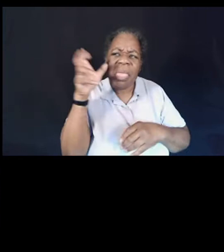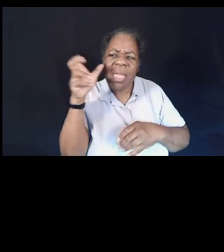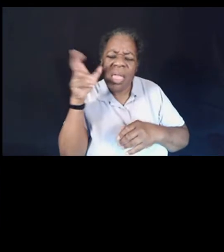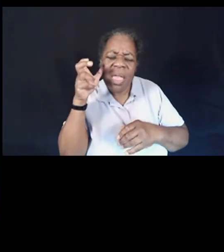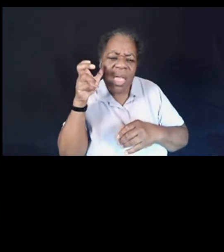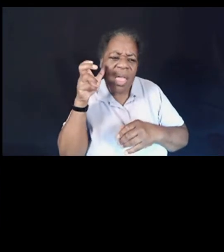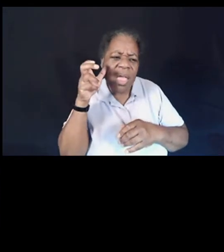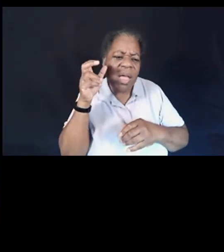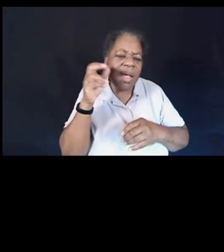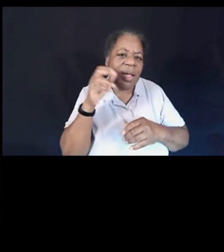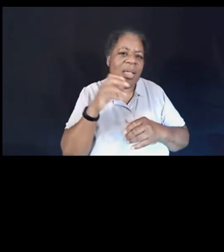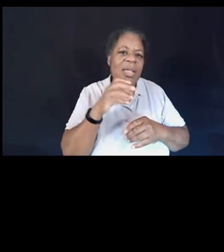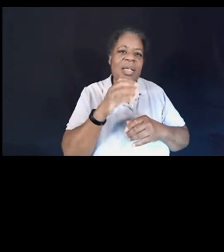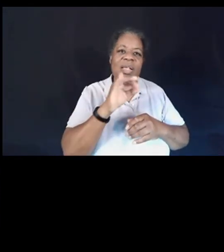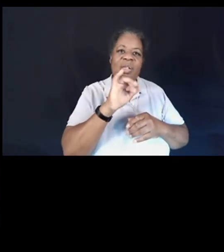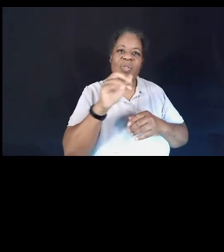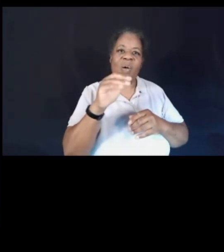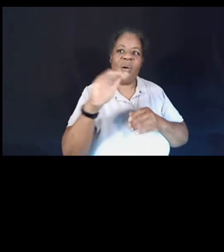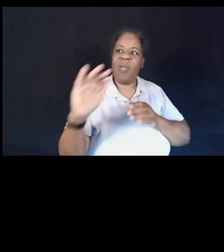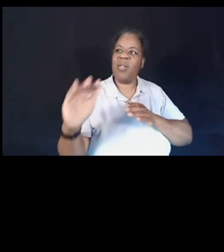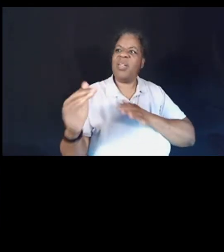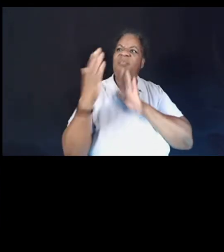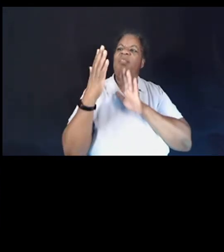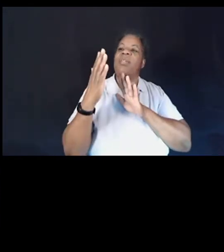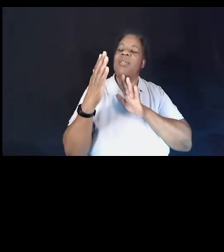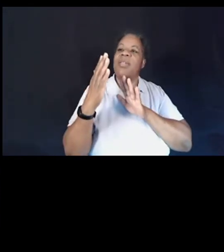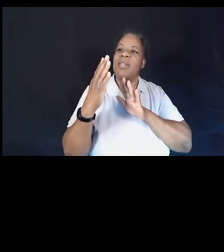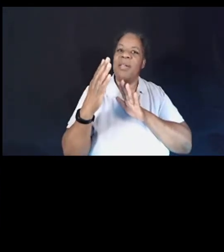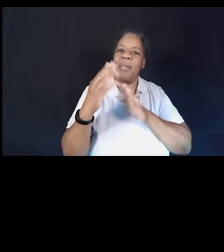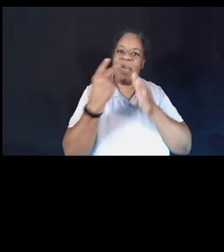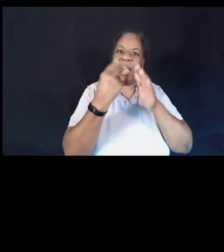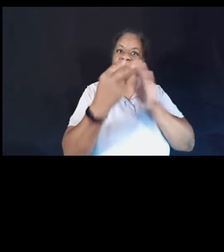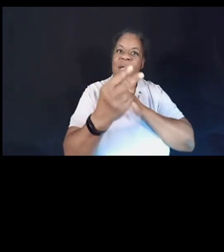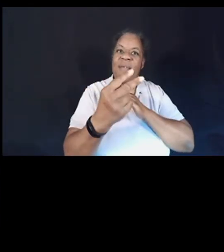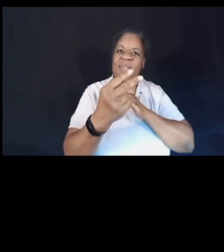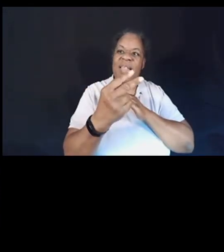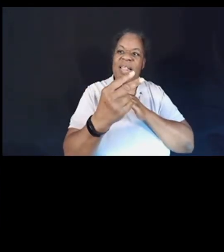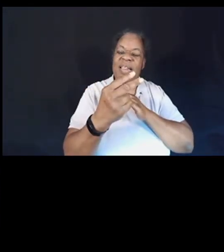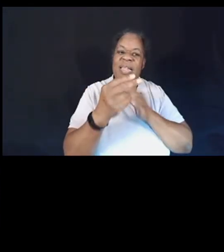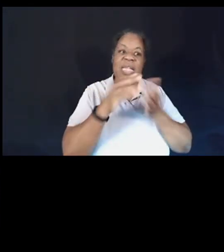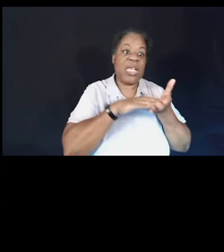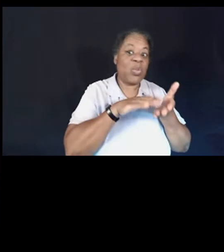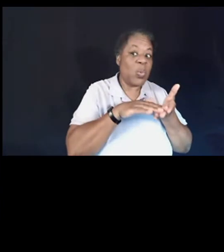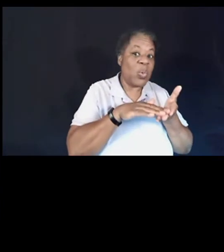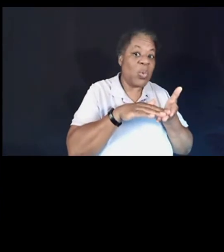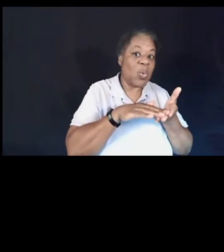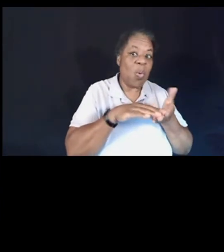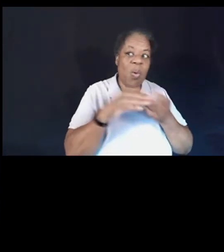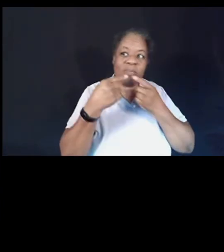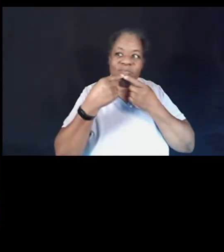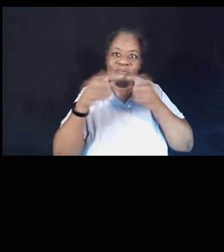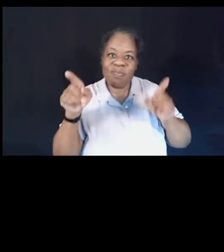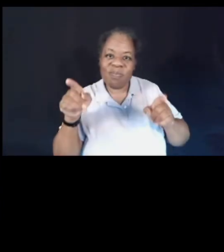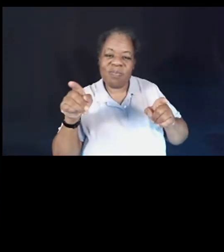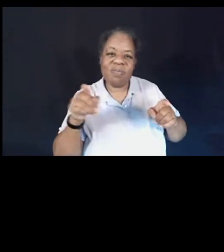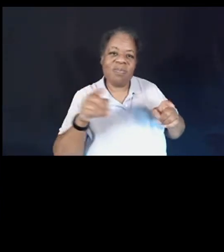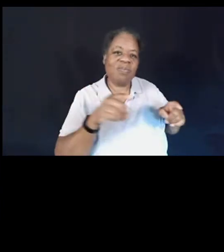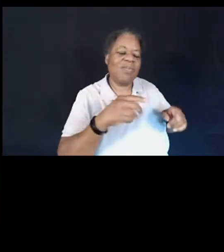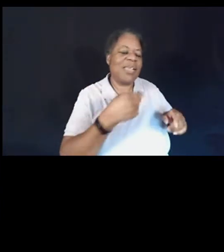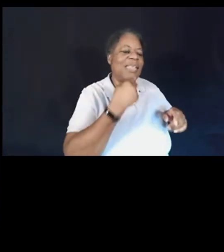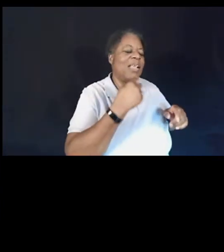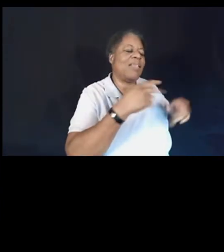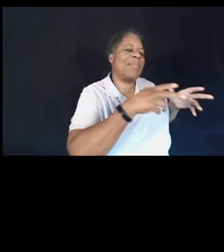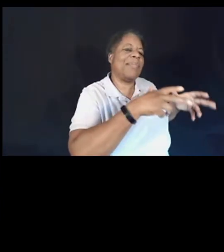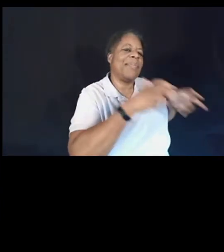confronted by a prophet? Does he fess up here or does he double down with excuses? Well, this is what he says. He said, "Oh, it's true that the